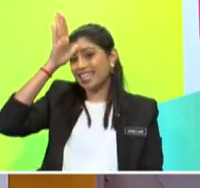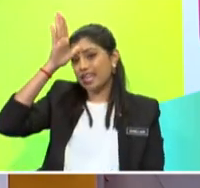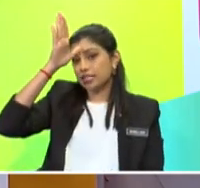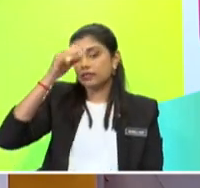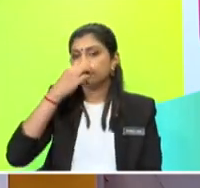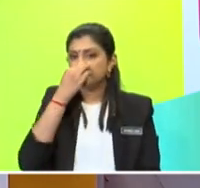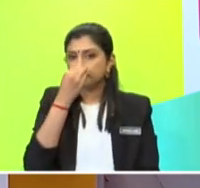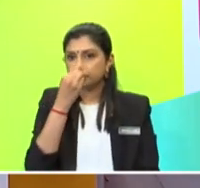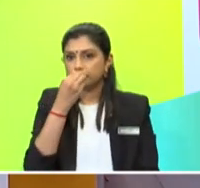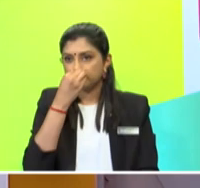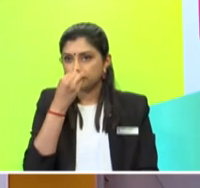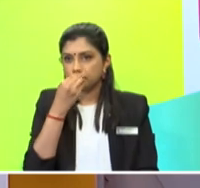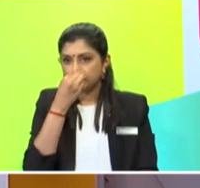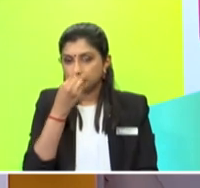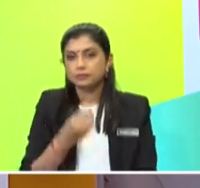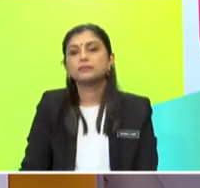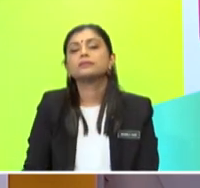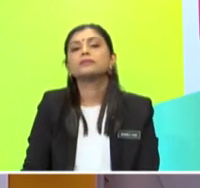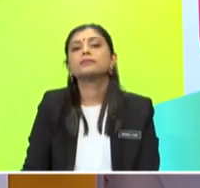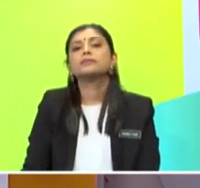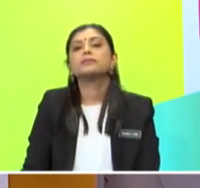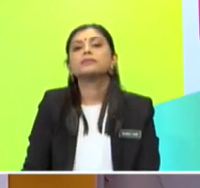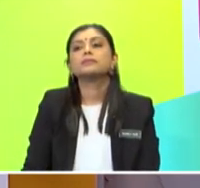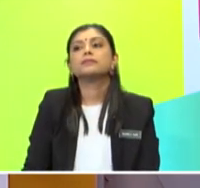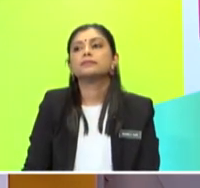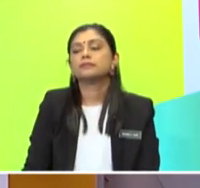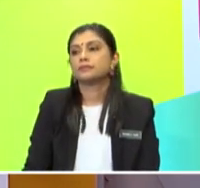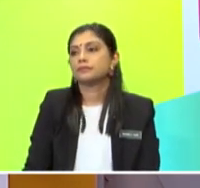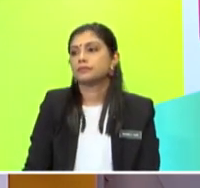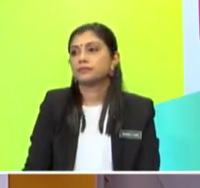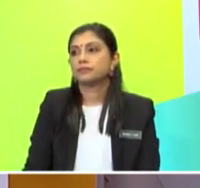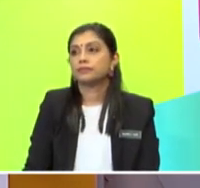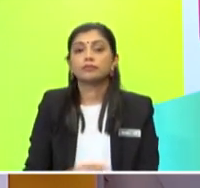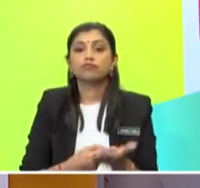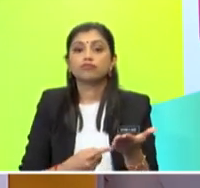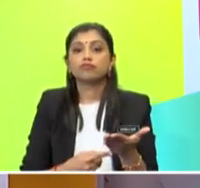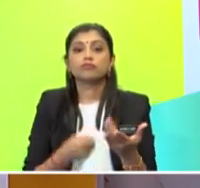the best question for this situation? Who wants to try? What is it? Anyone?